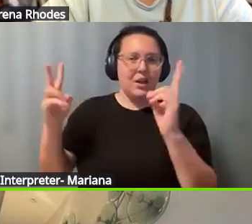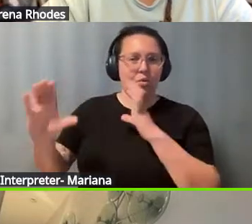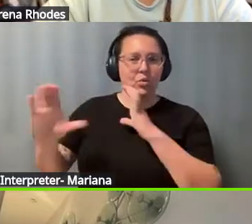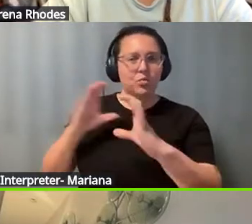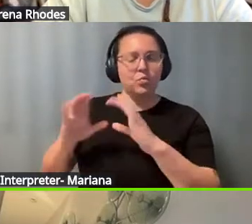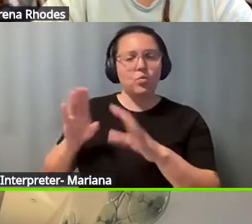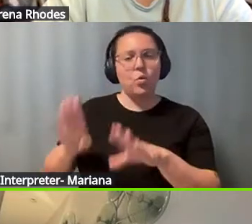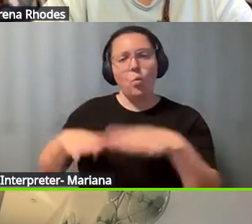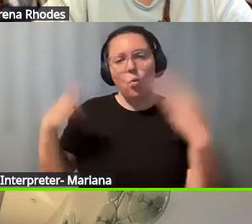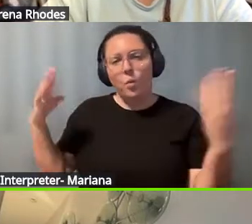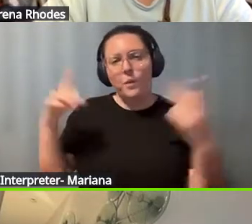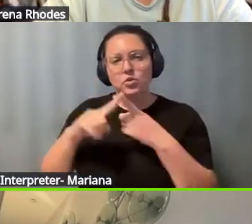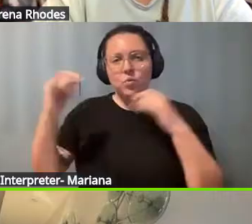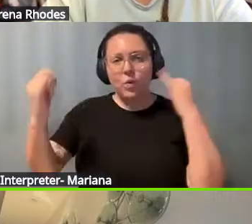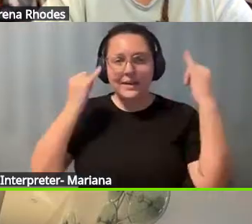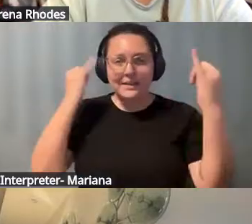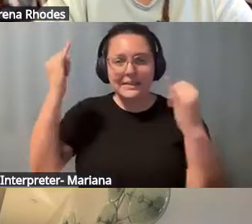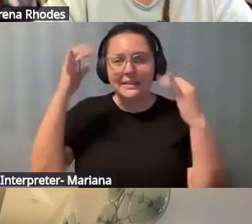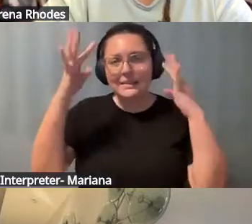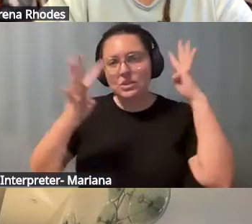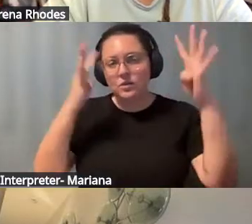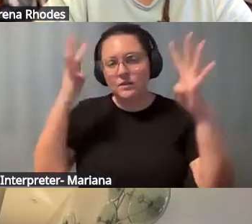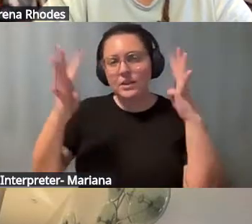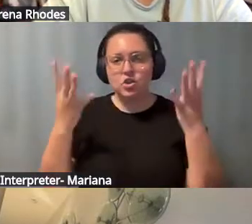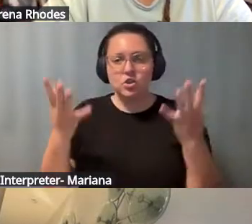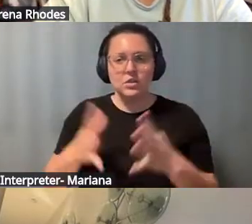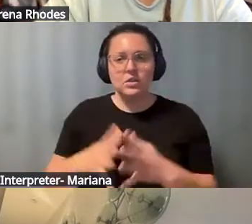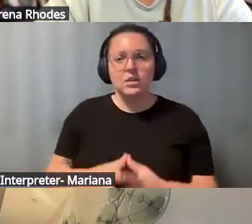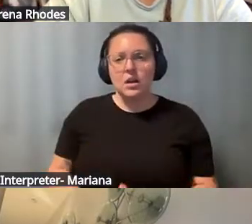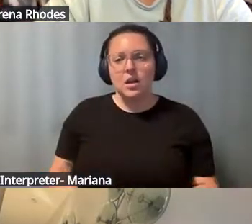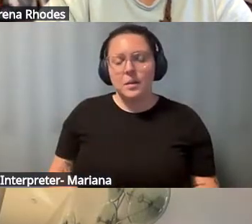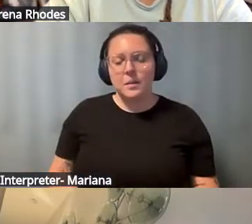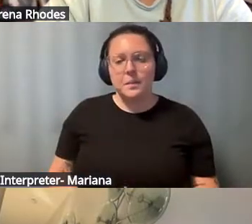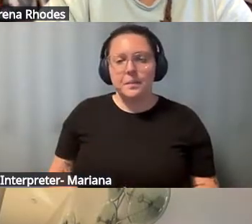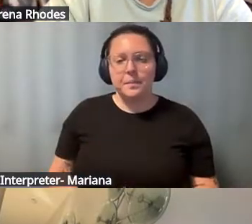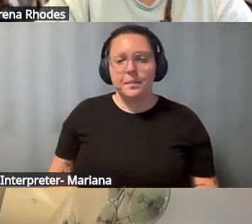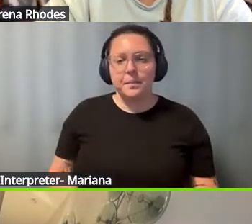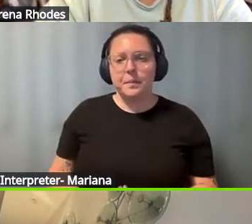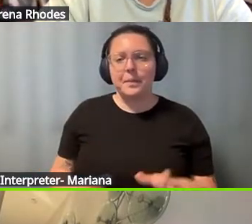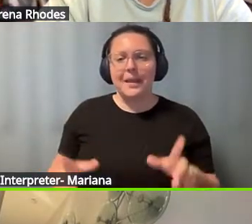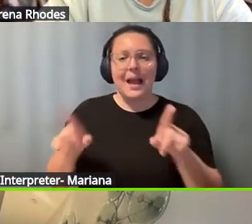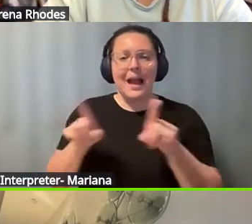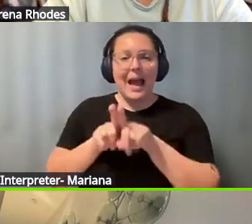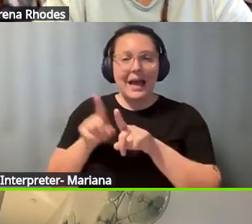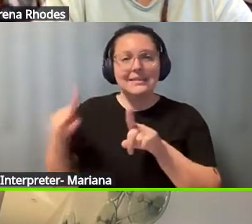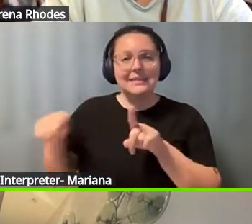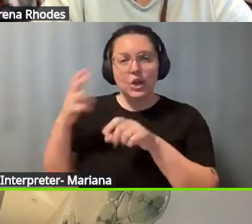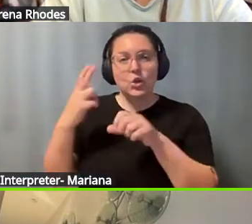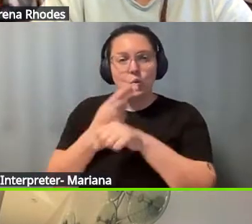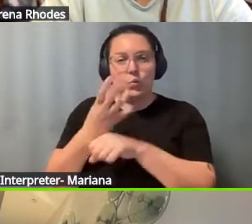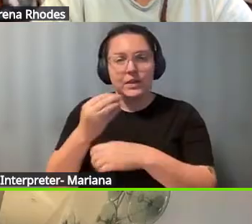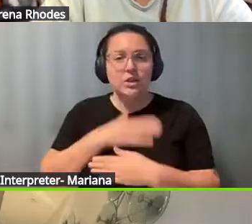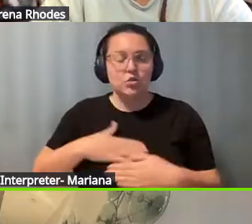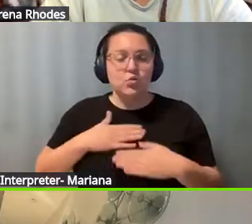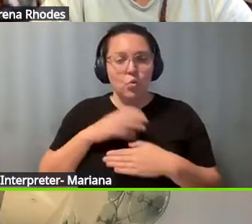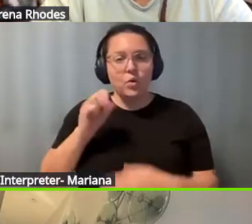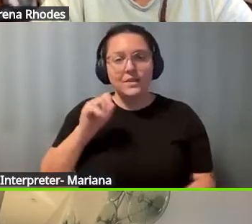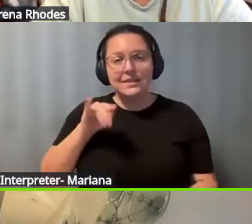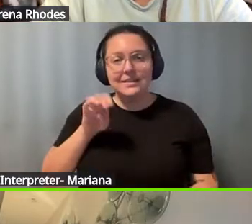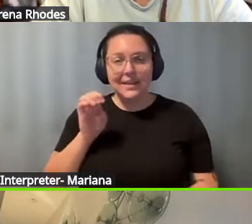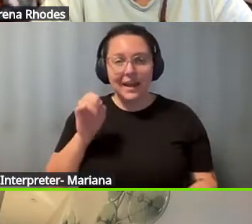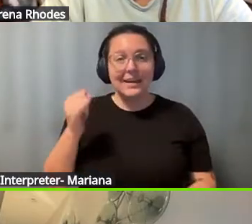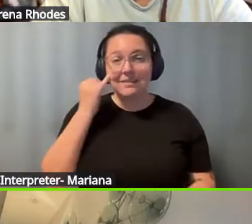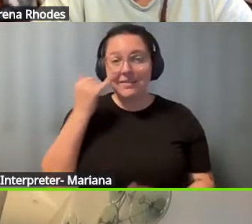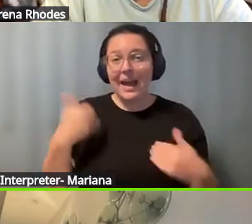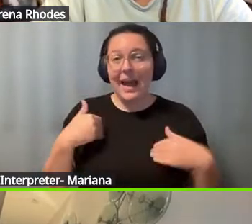open to ideas and innovation. And as they use and enjoy the site, if it turns out that there is additional